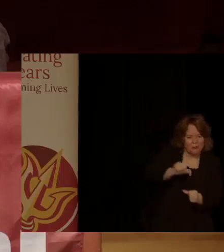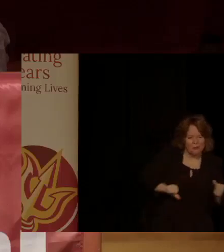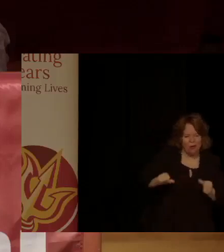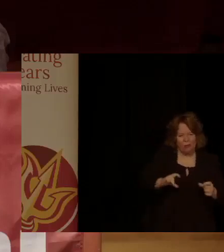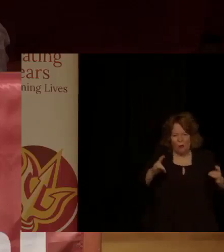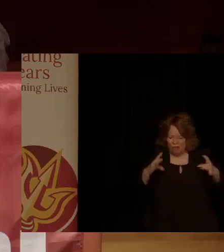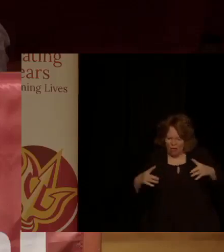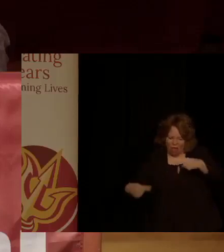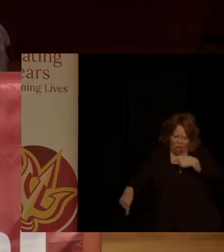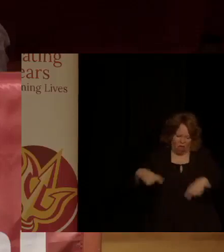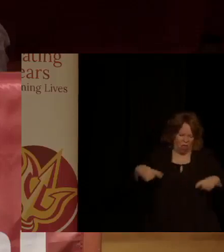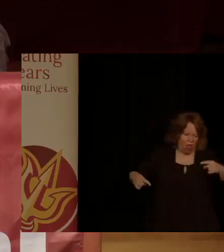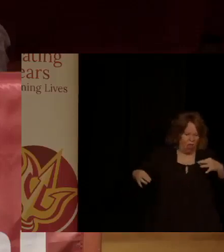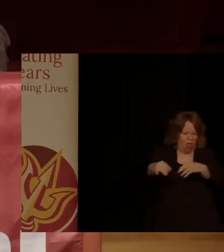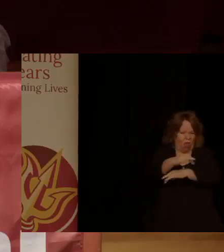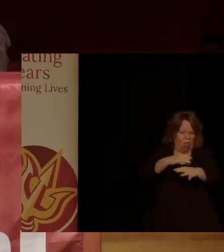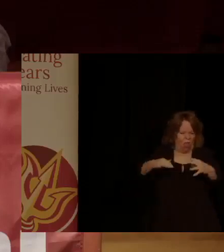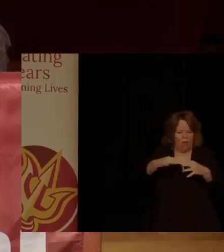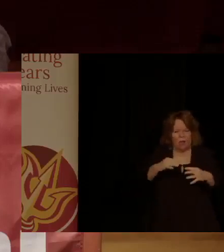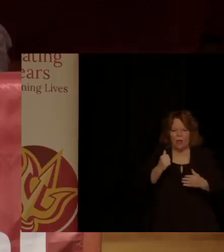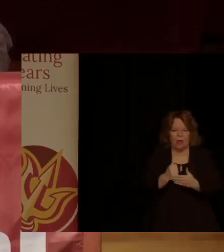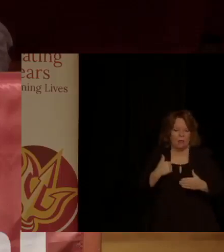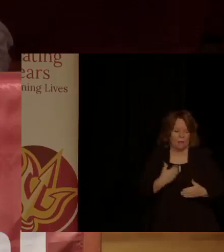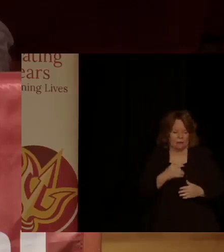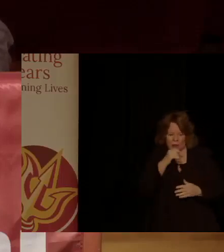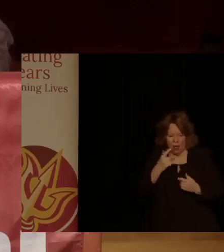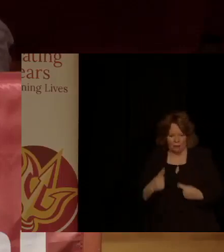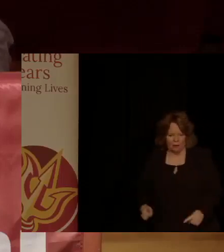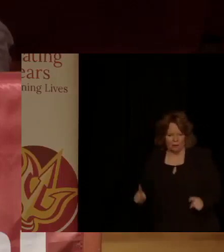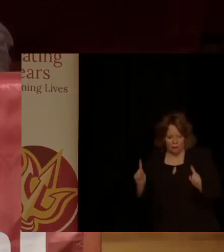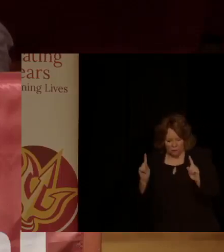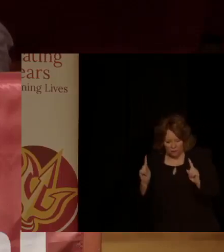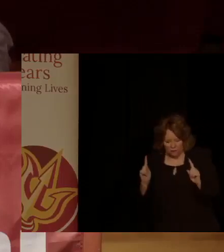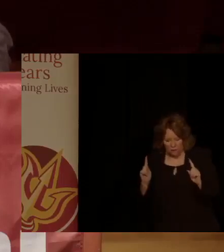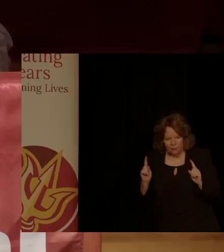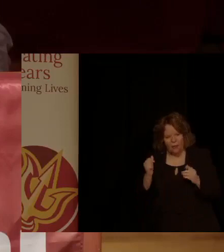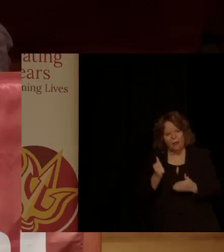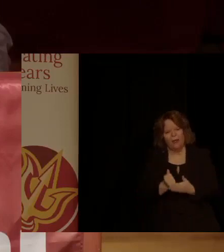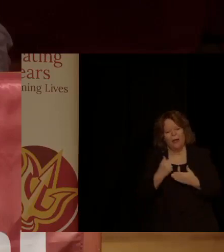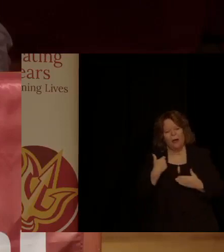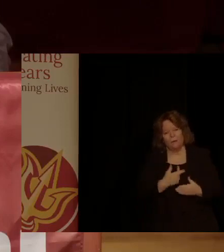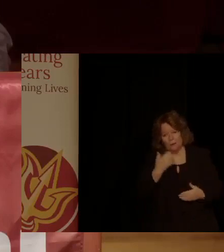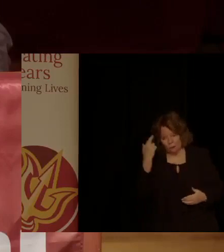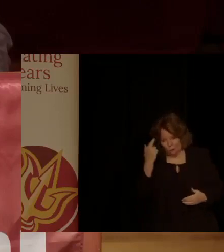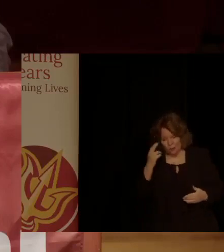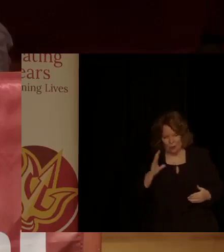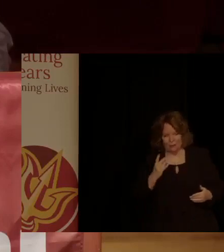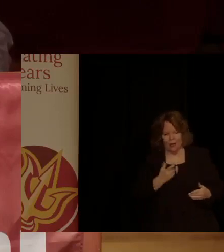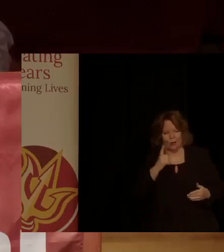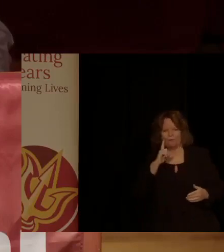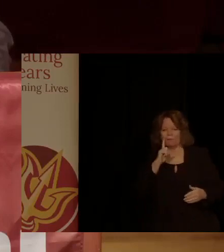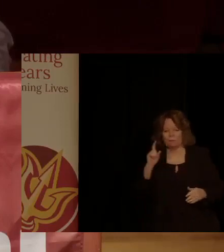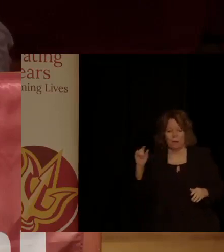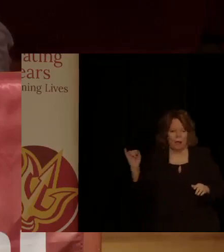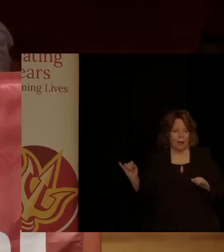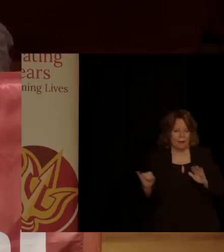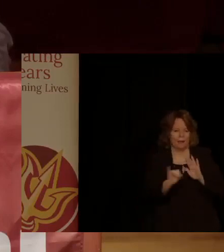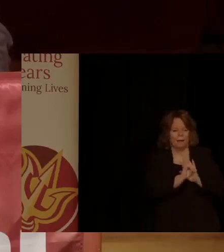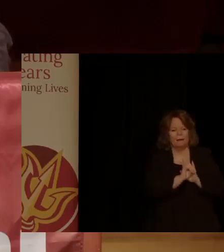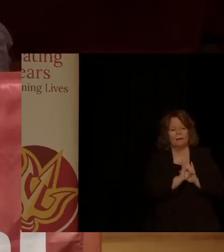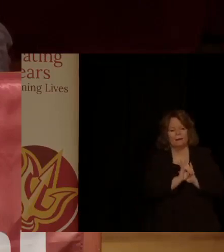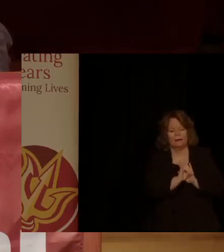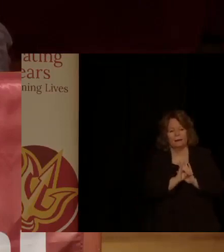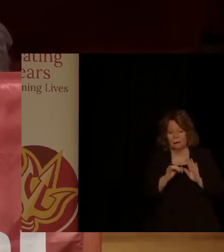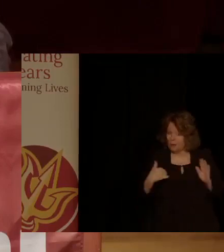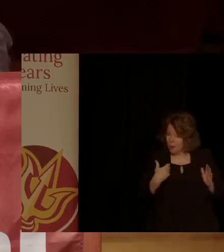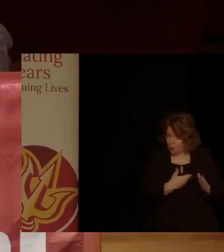from carrying out our responsibilities and seeing our true identity. We are, after